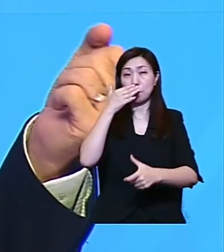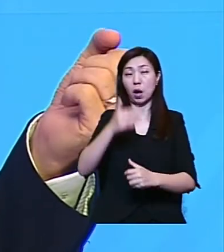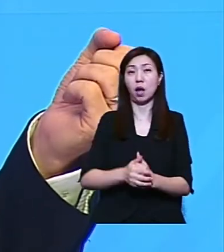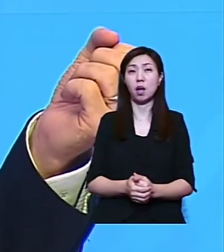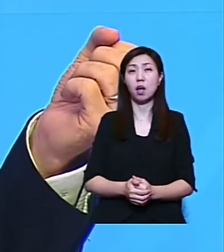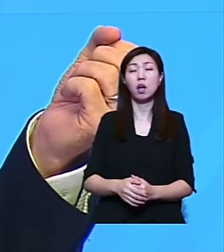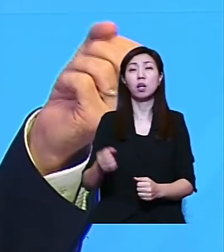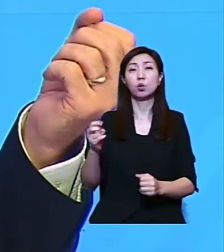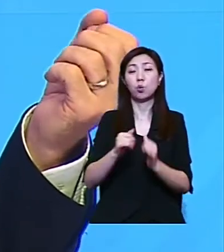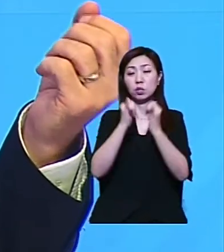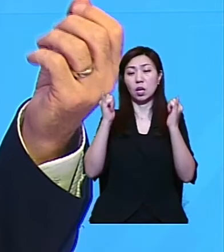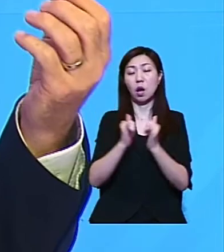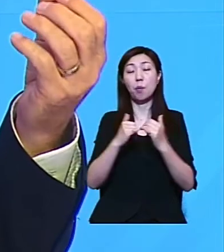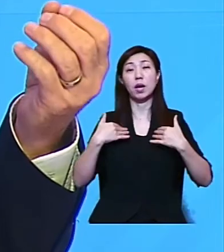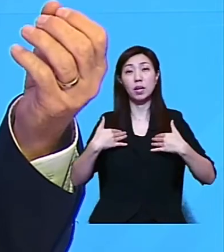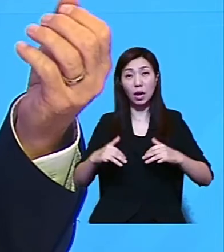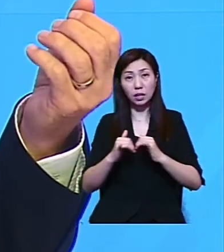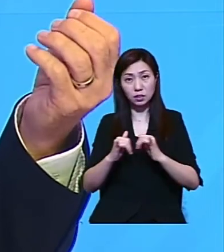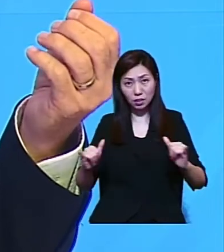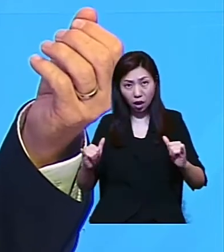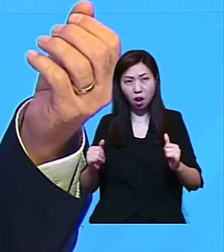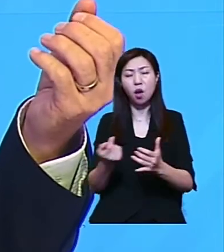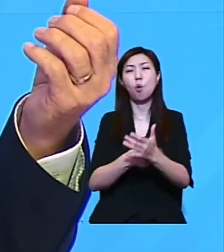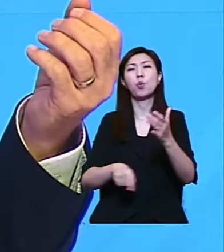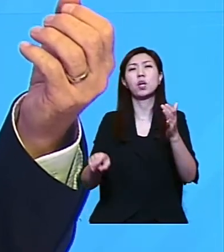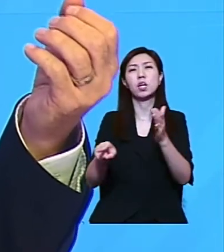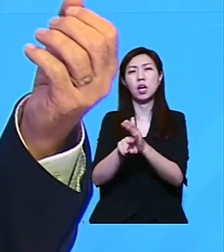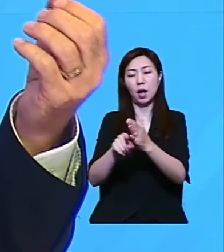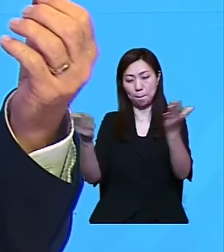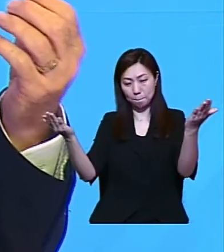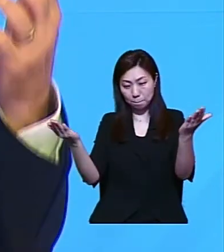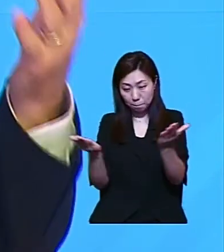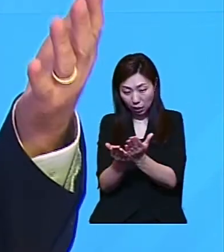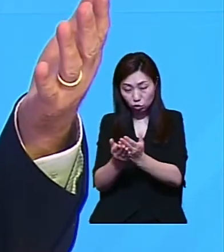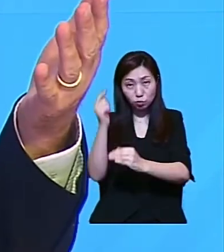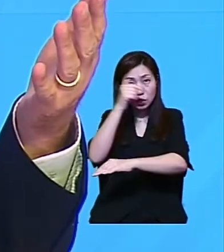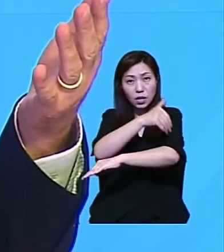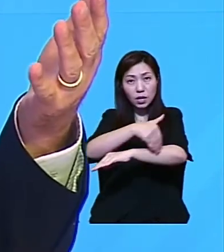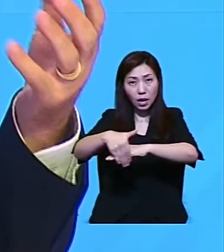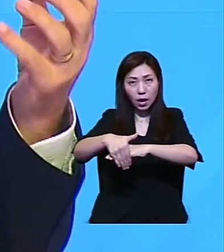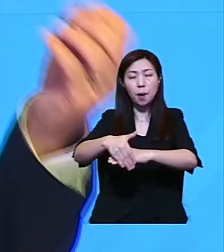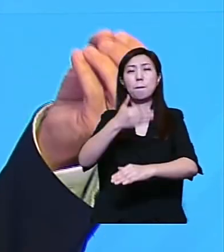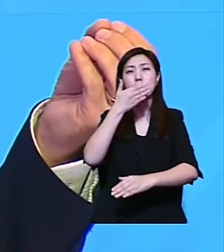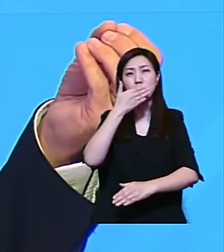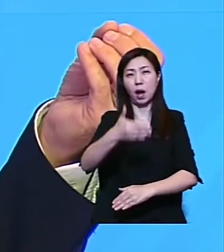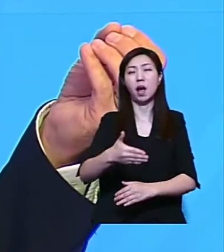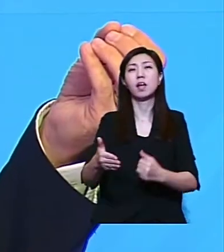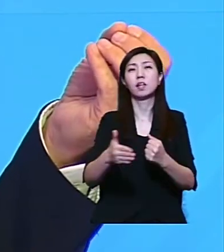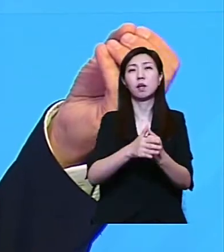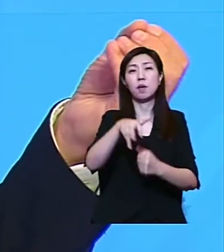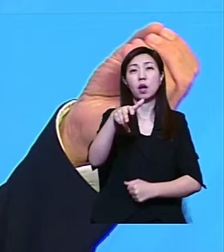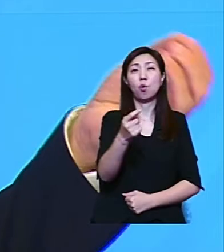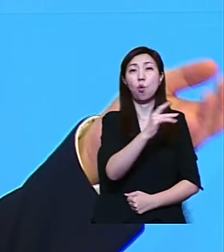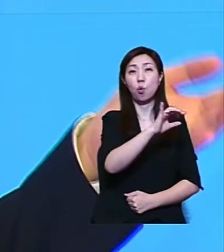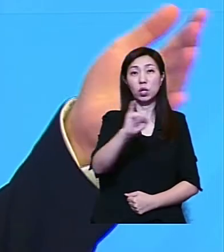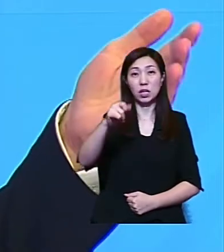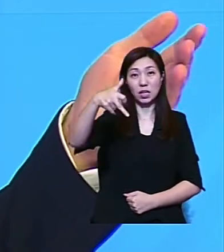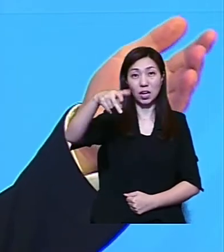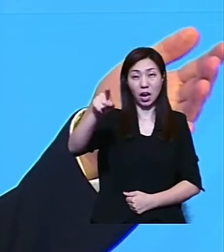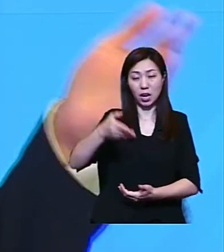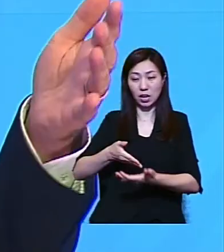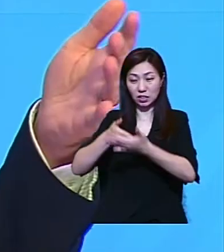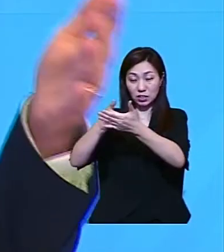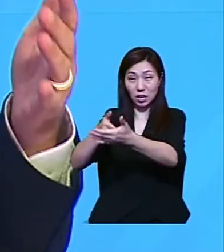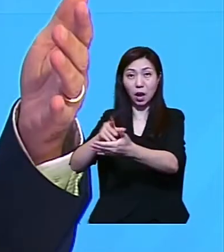why I gave you the examples of projects that we have proposed to KOICA, one in Nepal, where we're particularly focusing on these